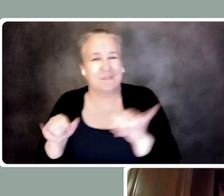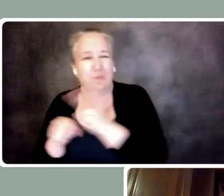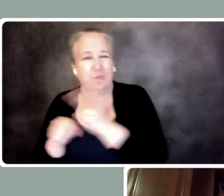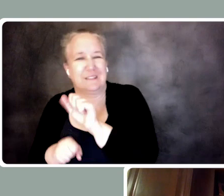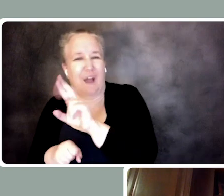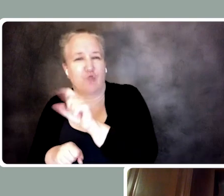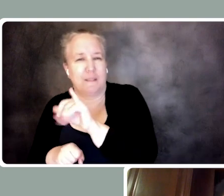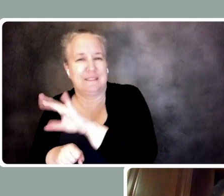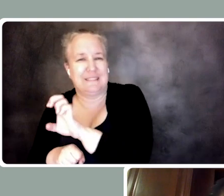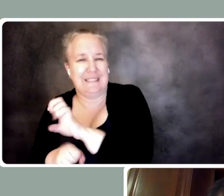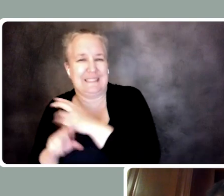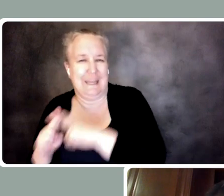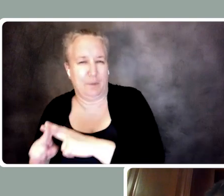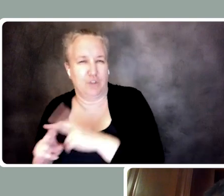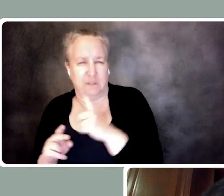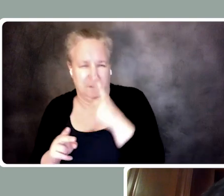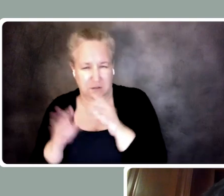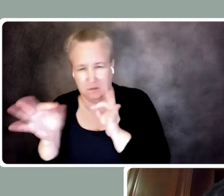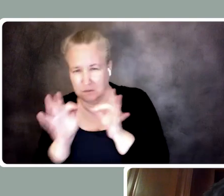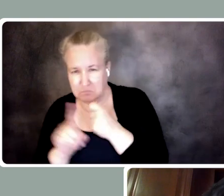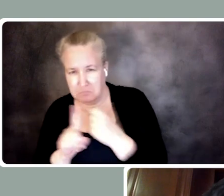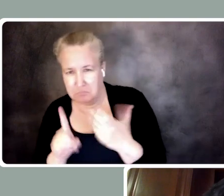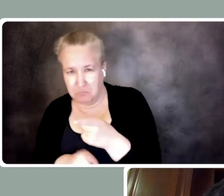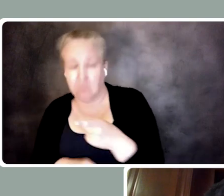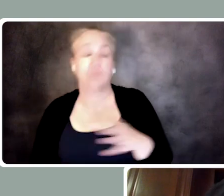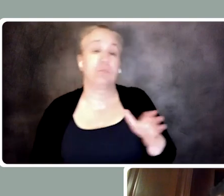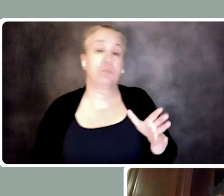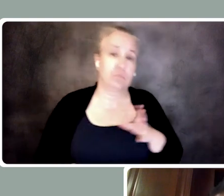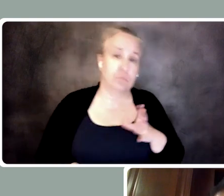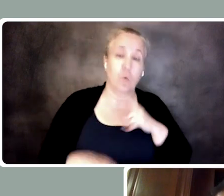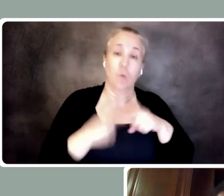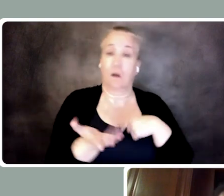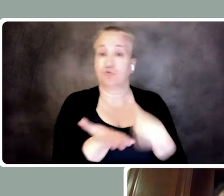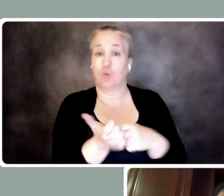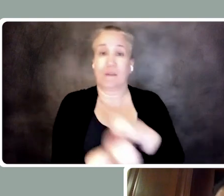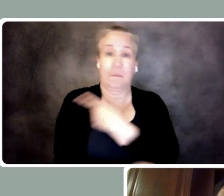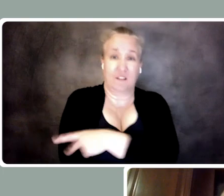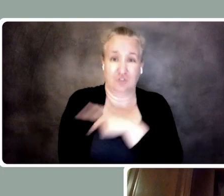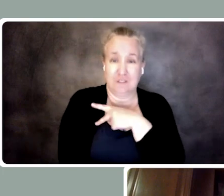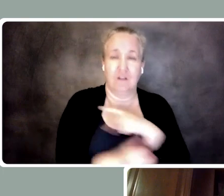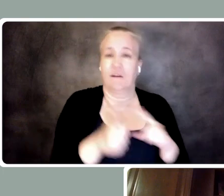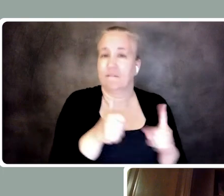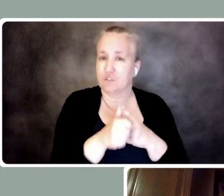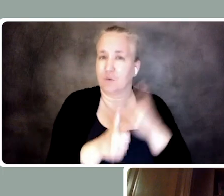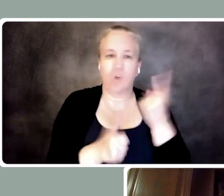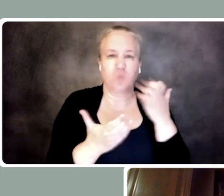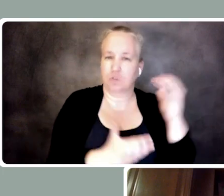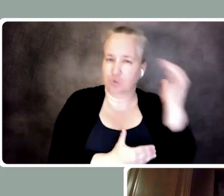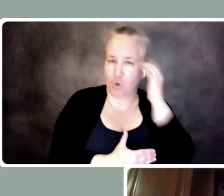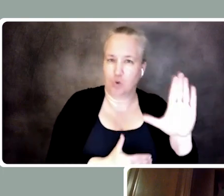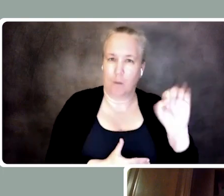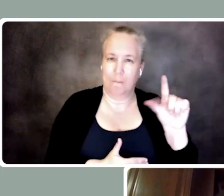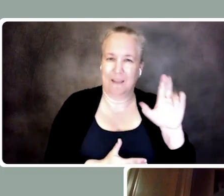speak to that question? So, things I speak to patients about is, number one, you always want to know what your baseline